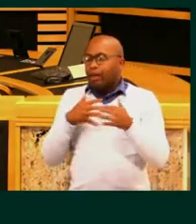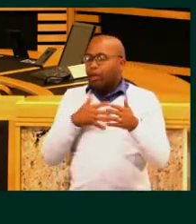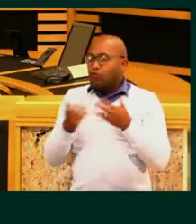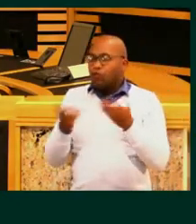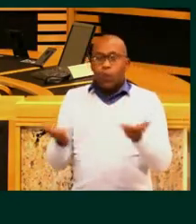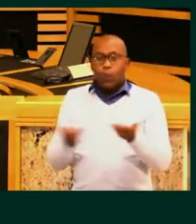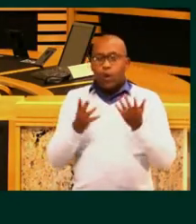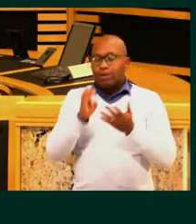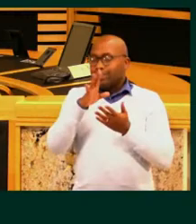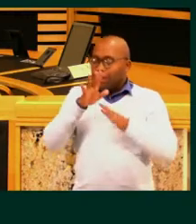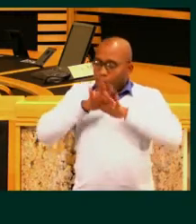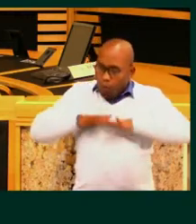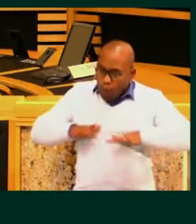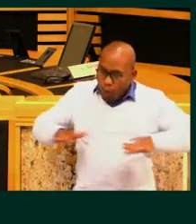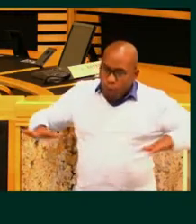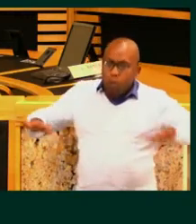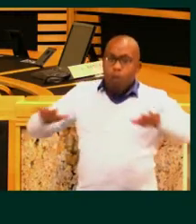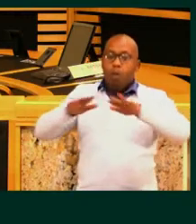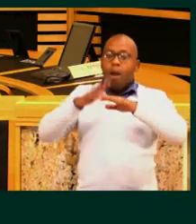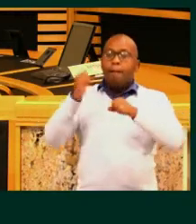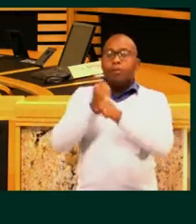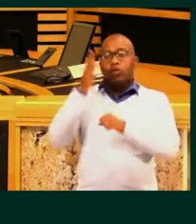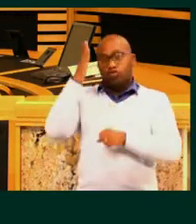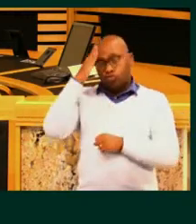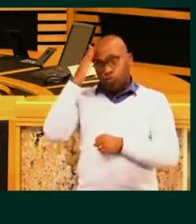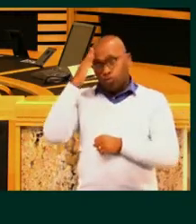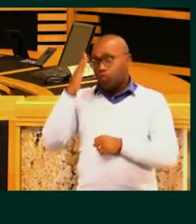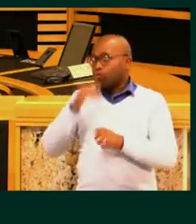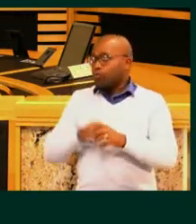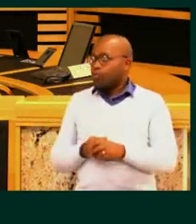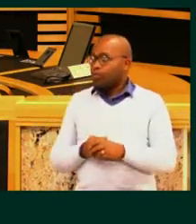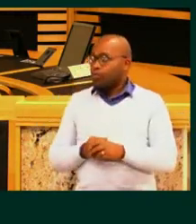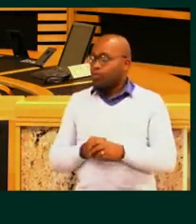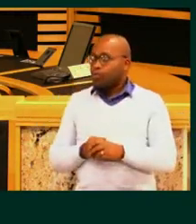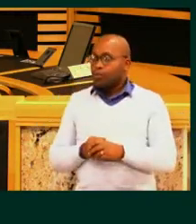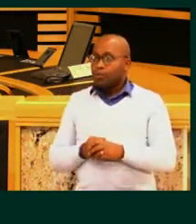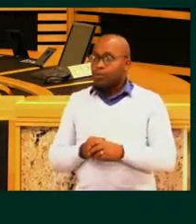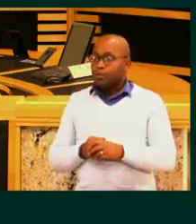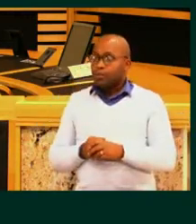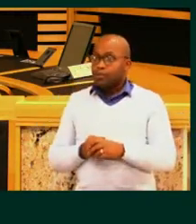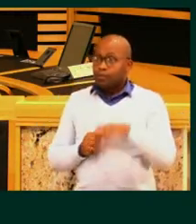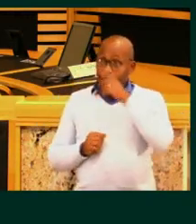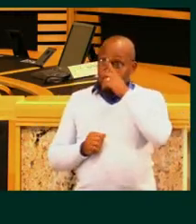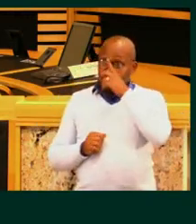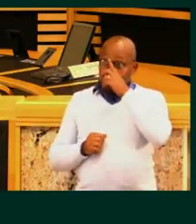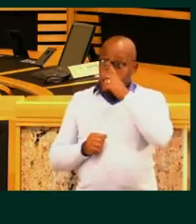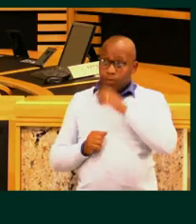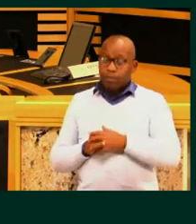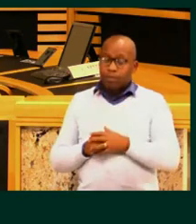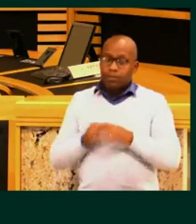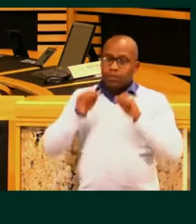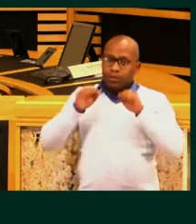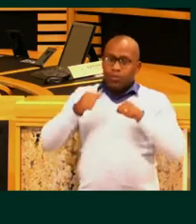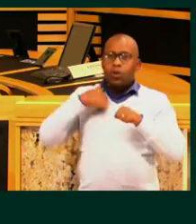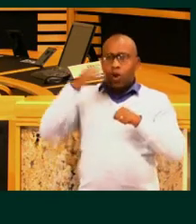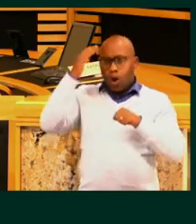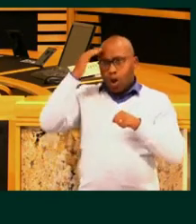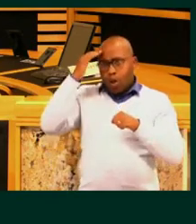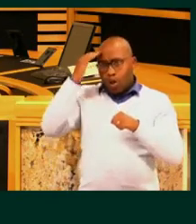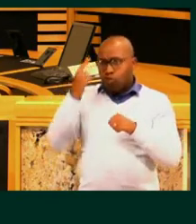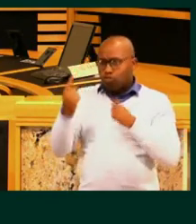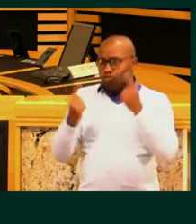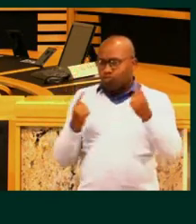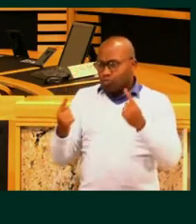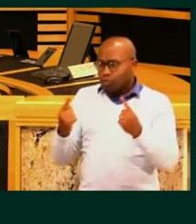rural areas so that people will be protected urge governments to ensure that the research is accessible to promote